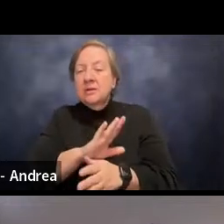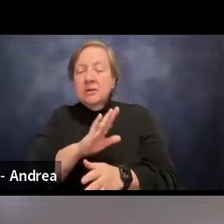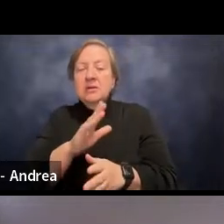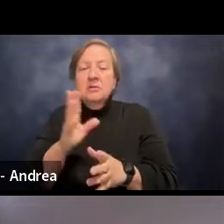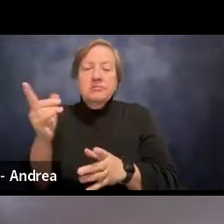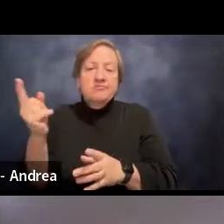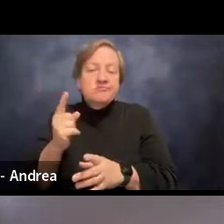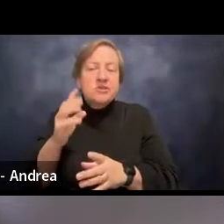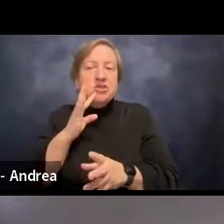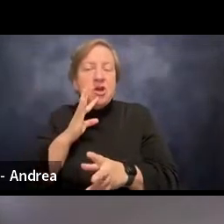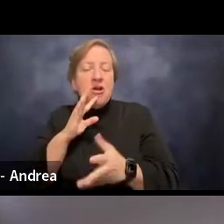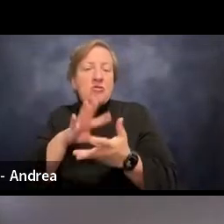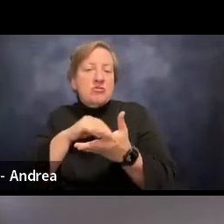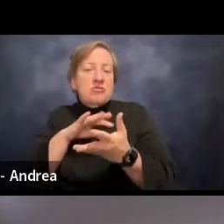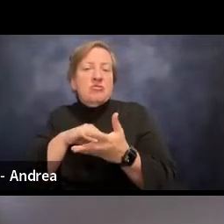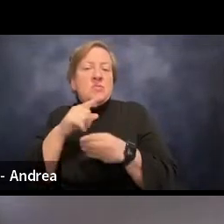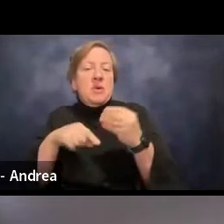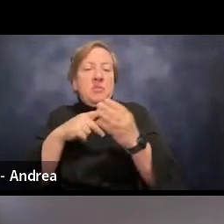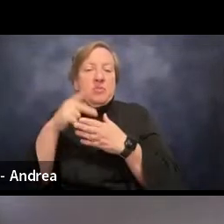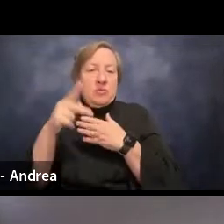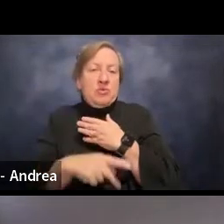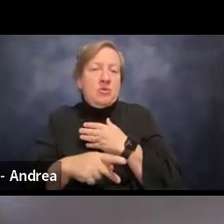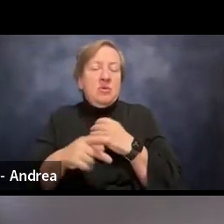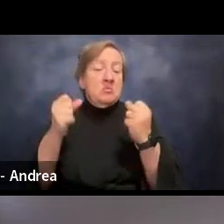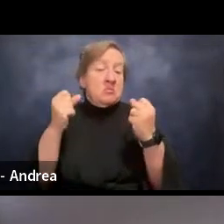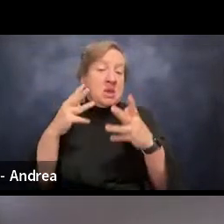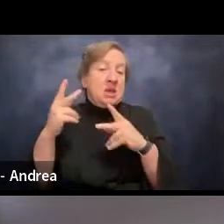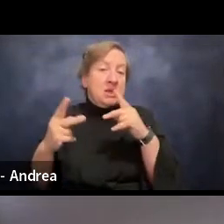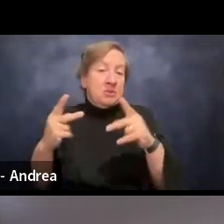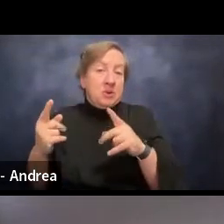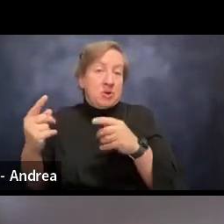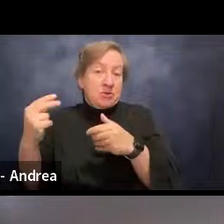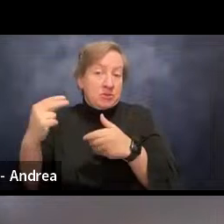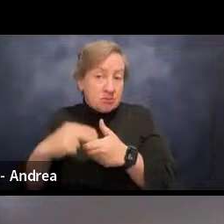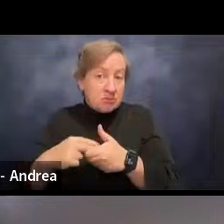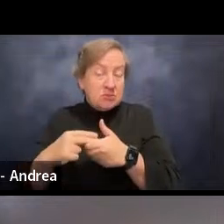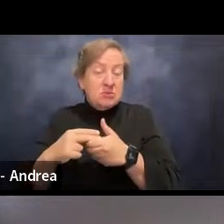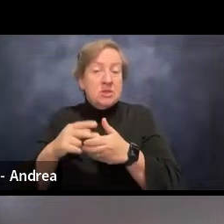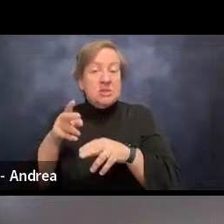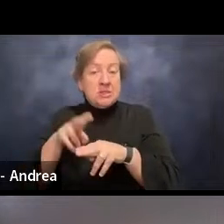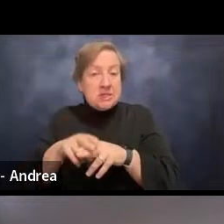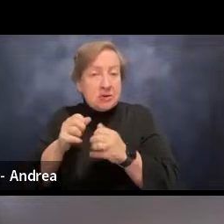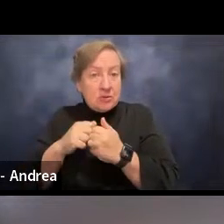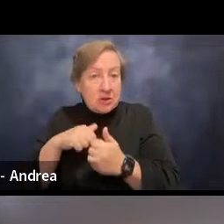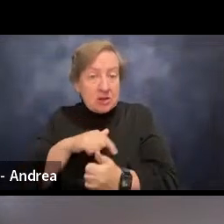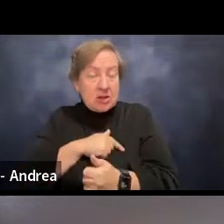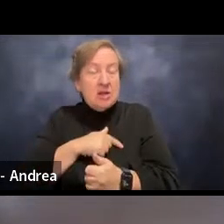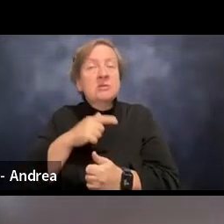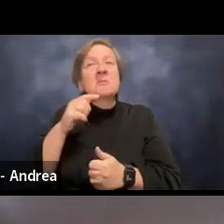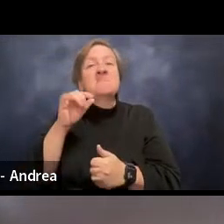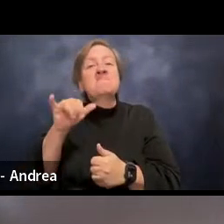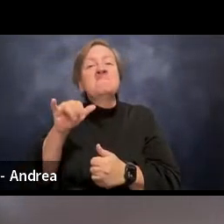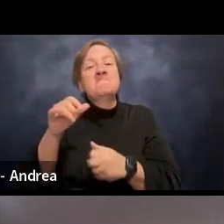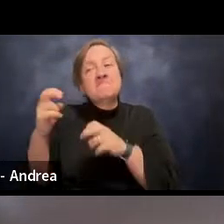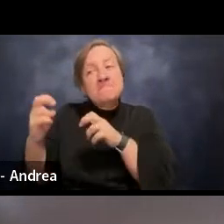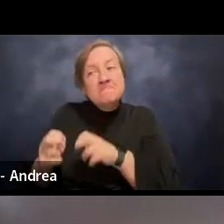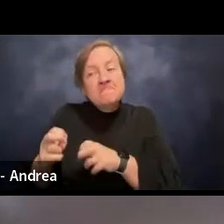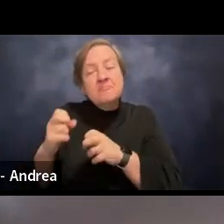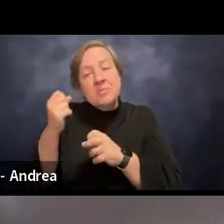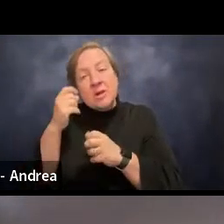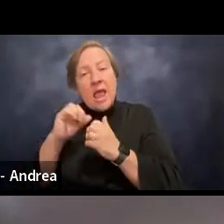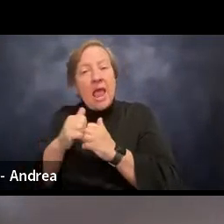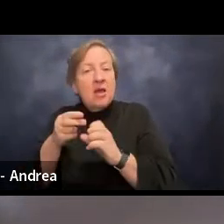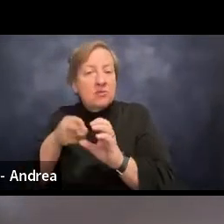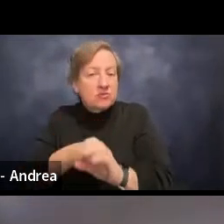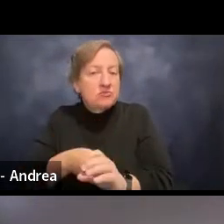the program. So we've had numerous folks come in, sit with us to understand how they can be a part of this.